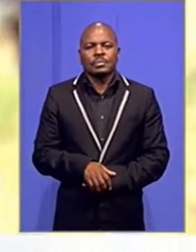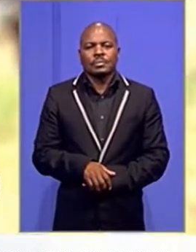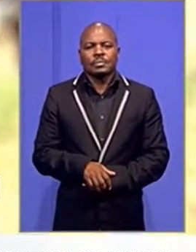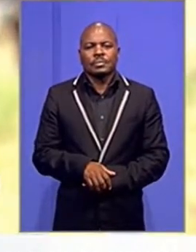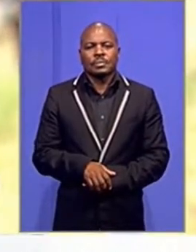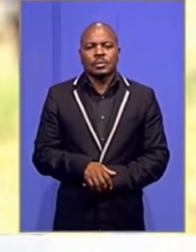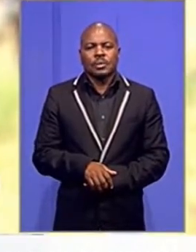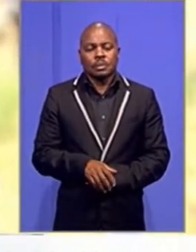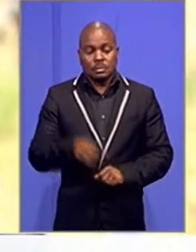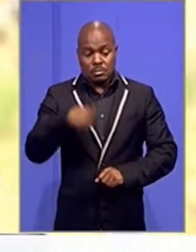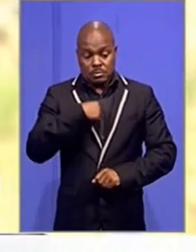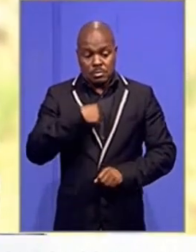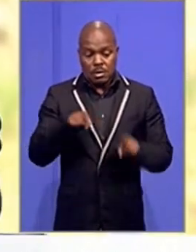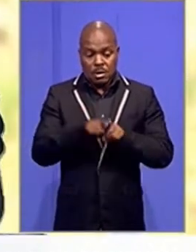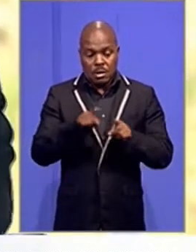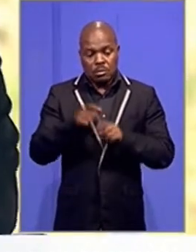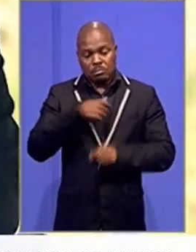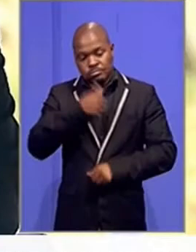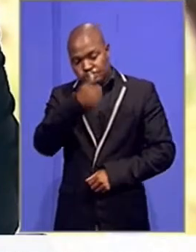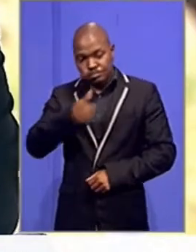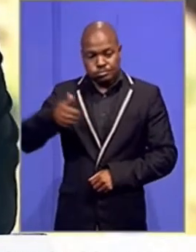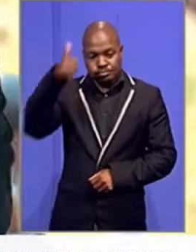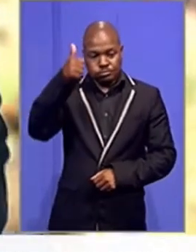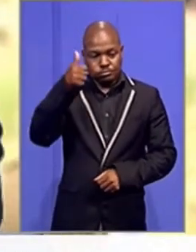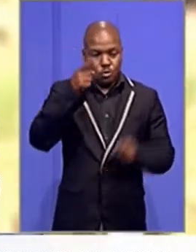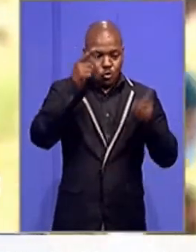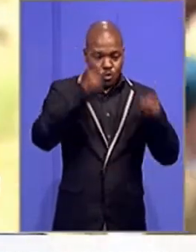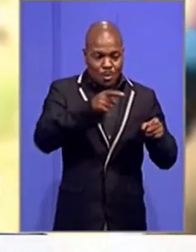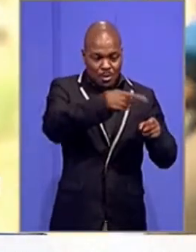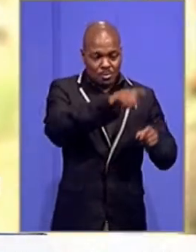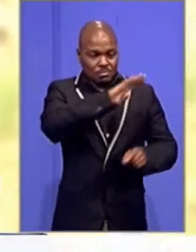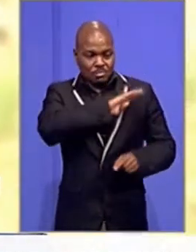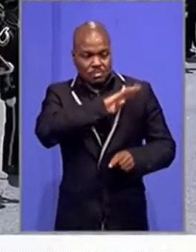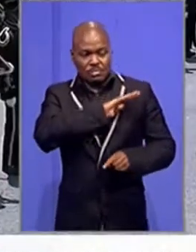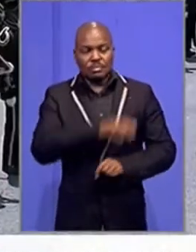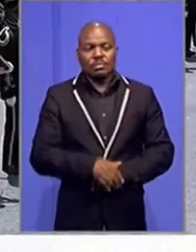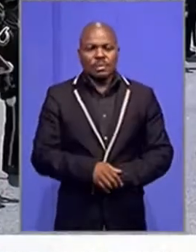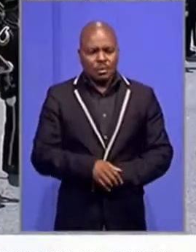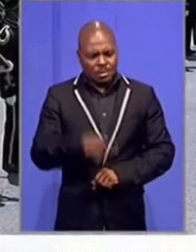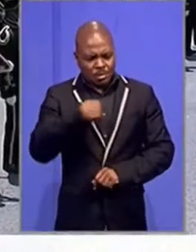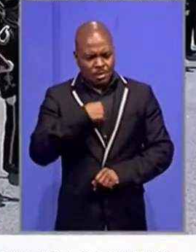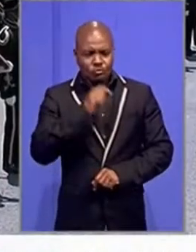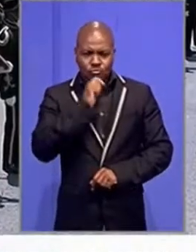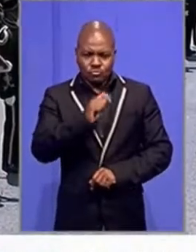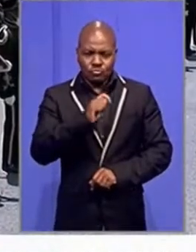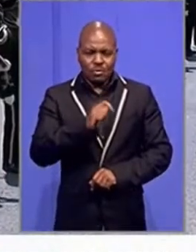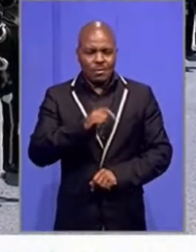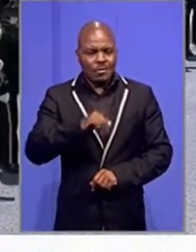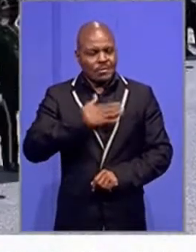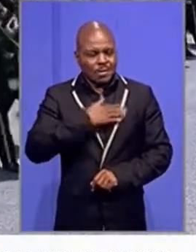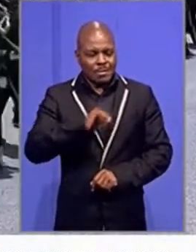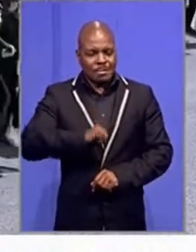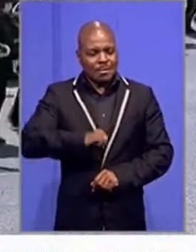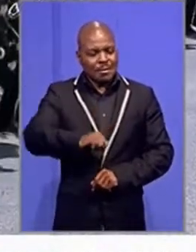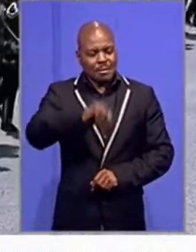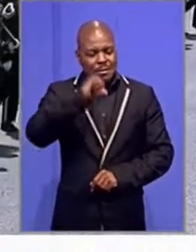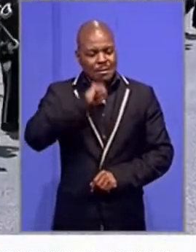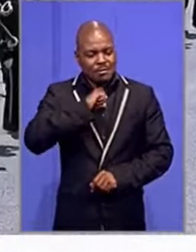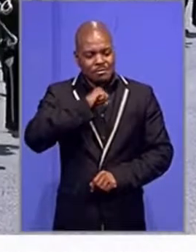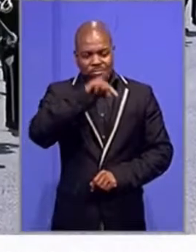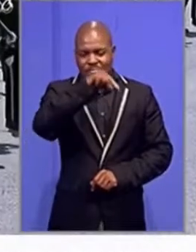As the Commander-in-Chief of the SANDF, I could not be prouder of our